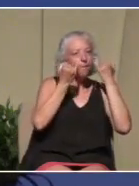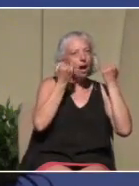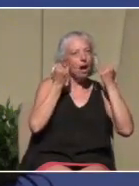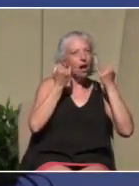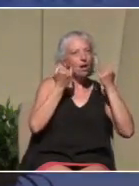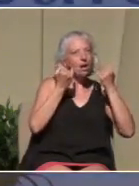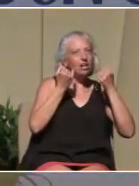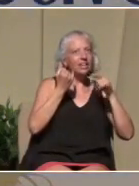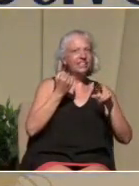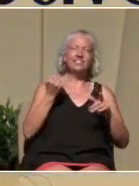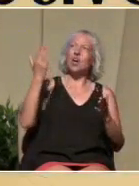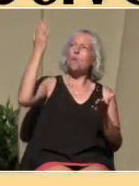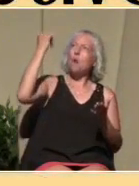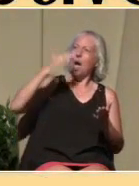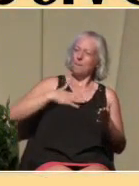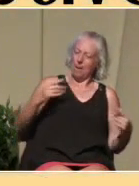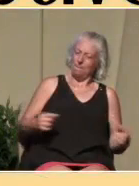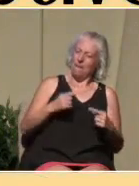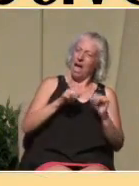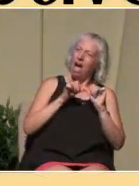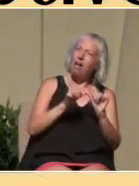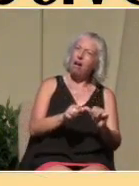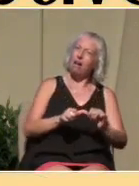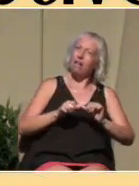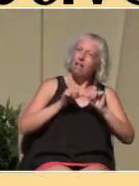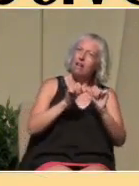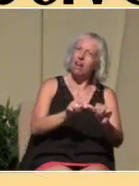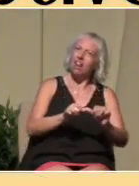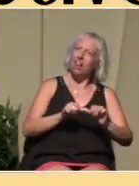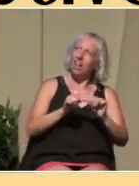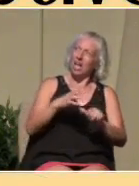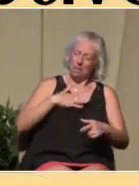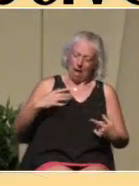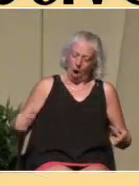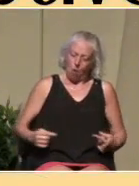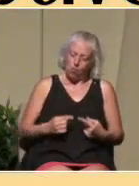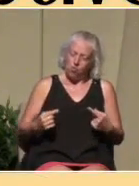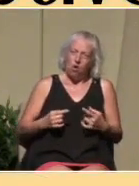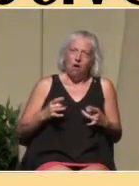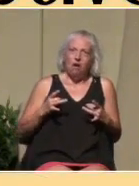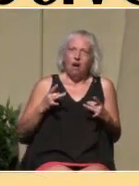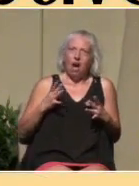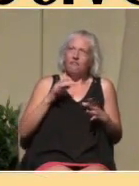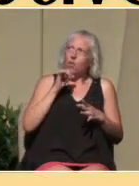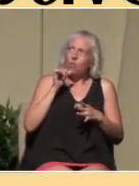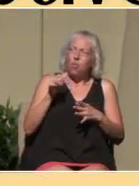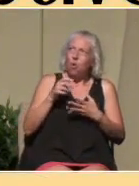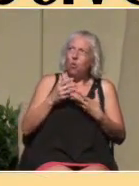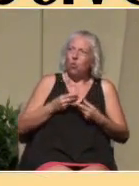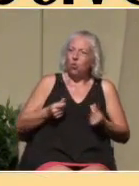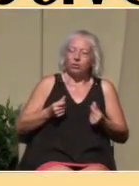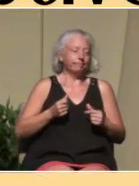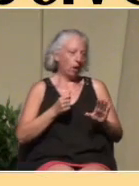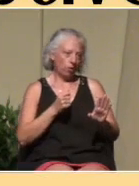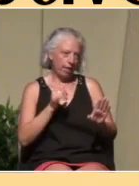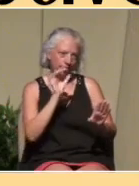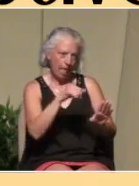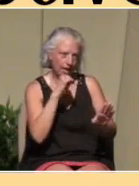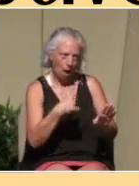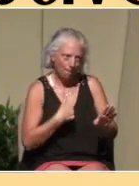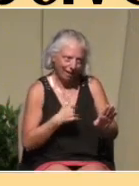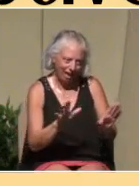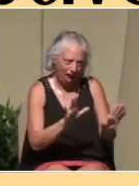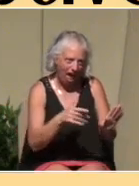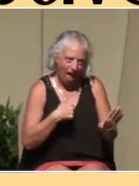God, why is my pain unending and my wounds grievous and incurable? Well, okay, I wasn't that bad off, okay.